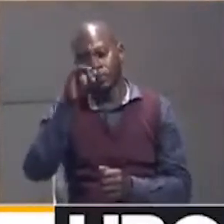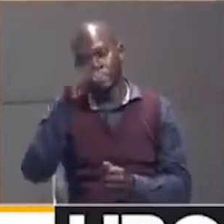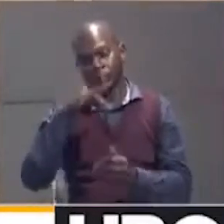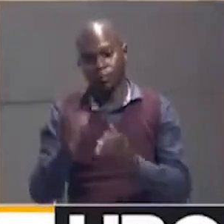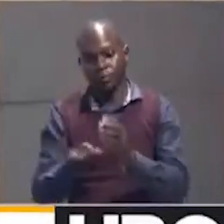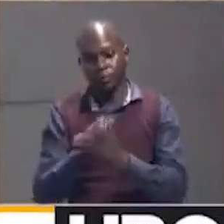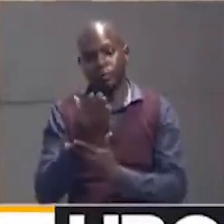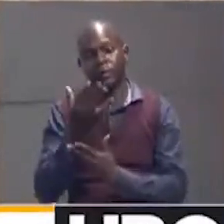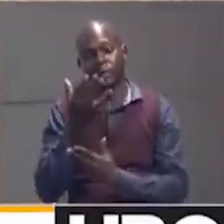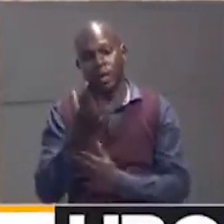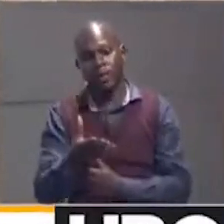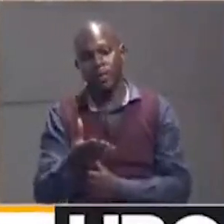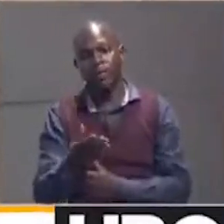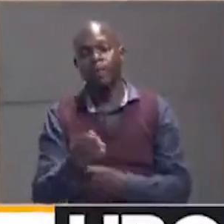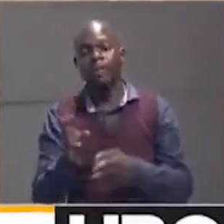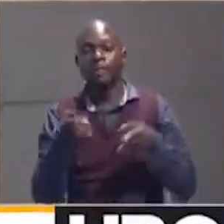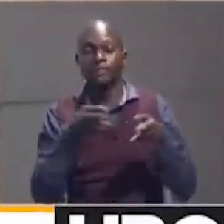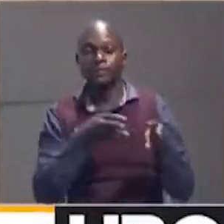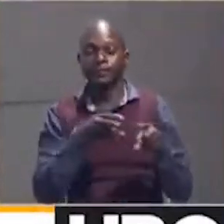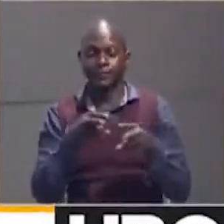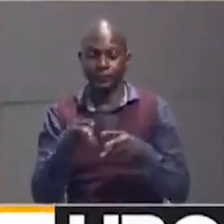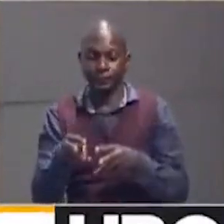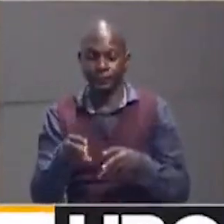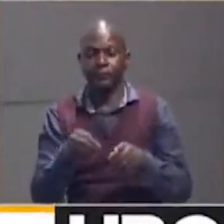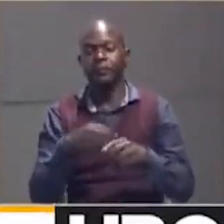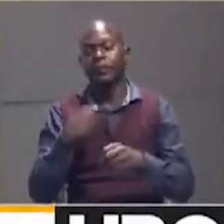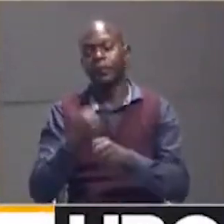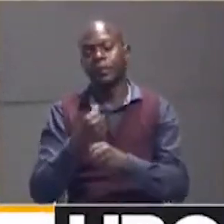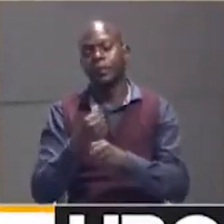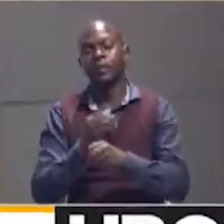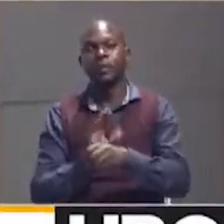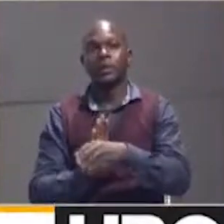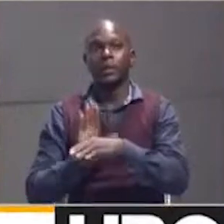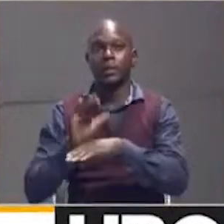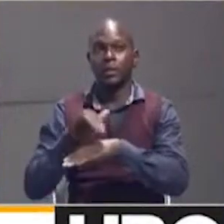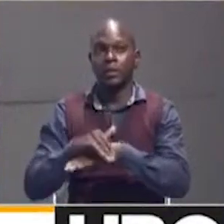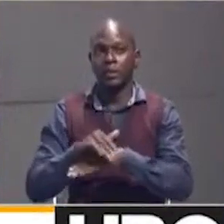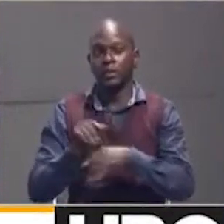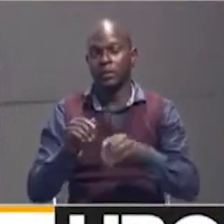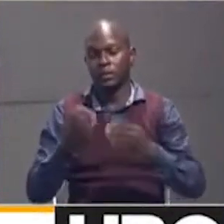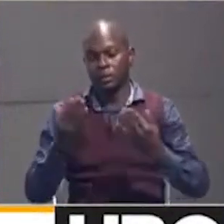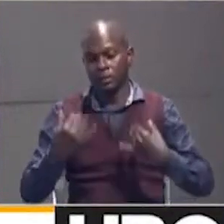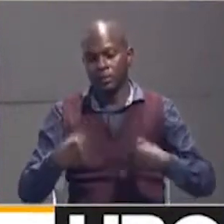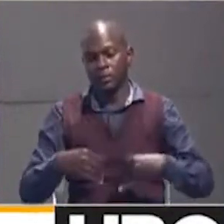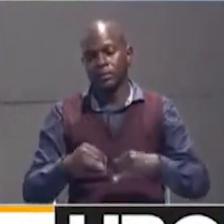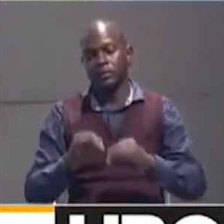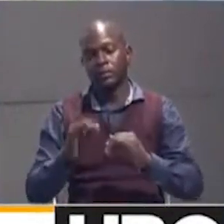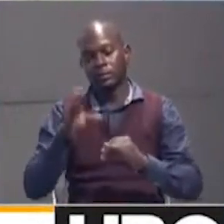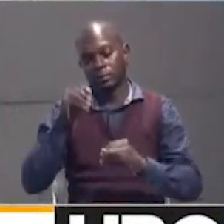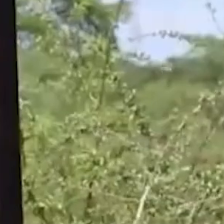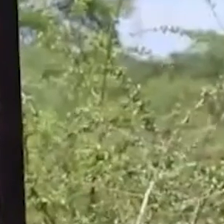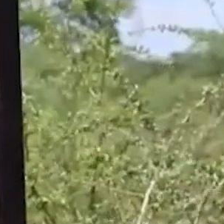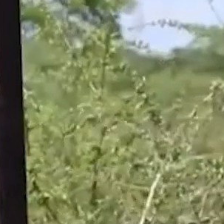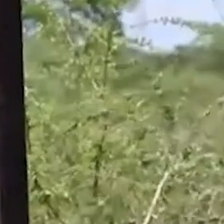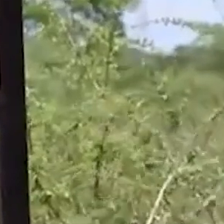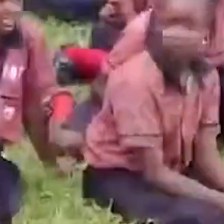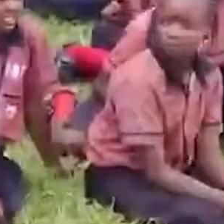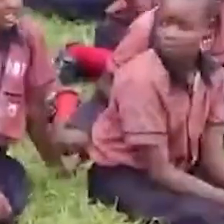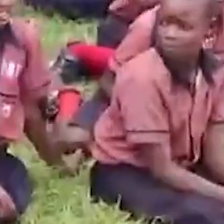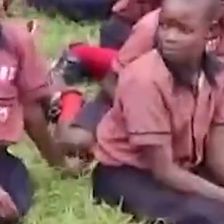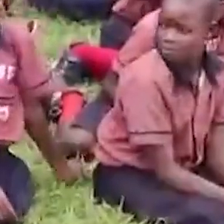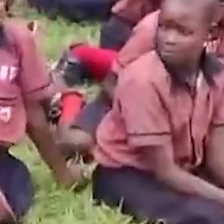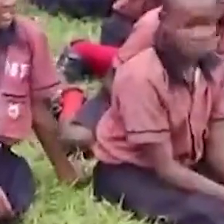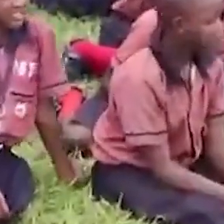resource allocation is strategically directed towards interventions that will foster a well-educated and productive